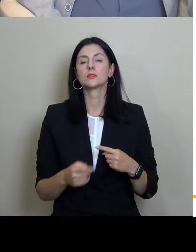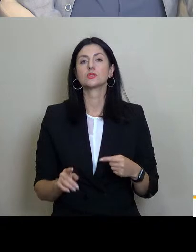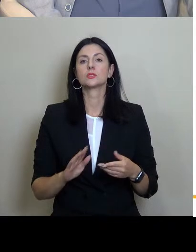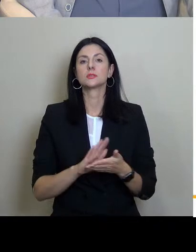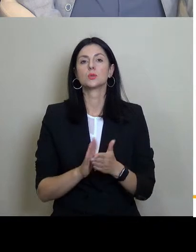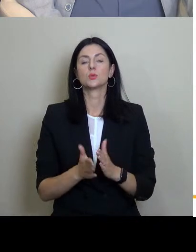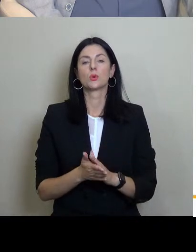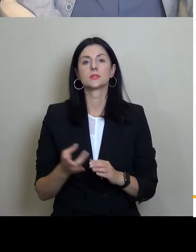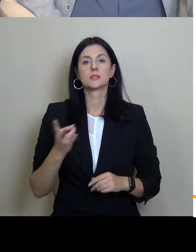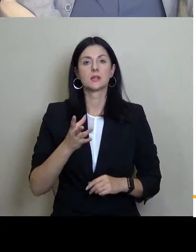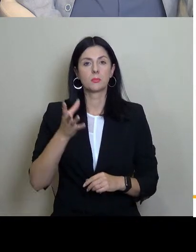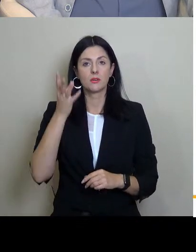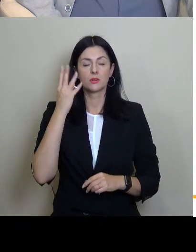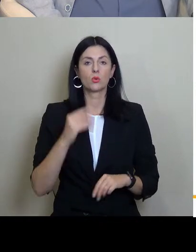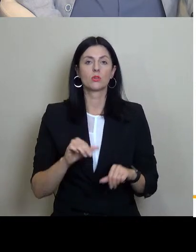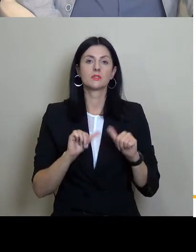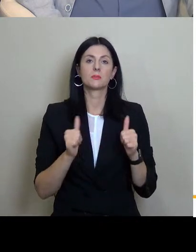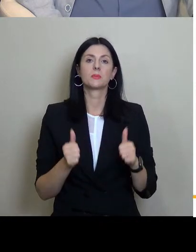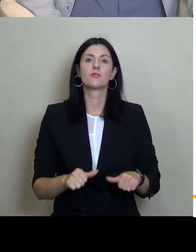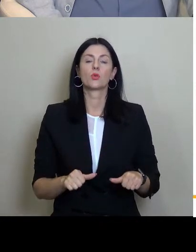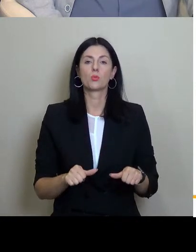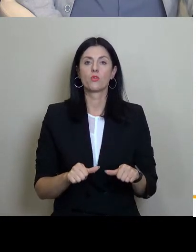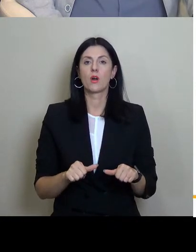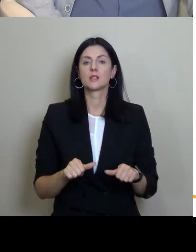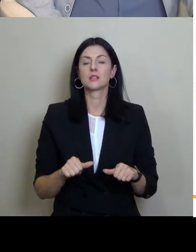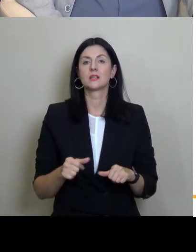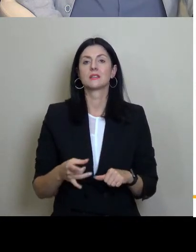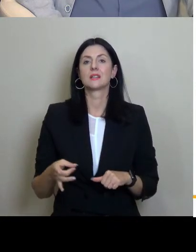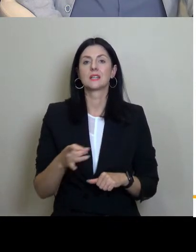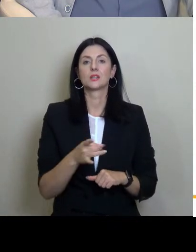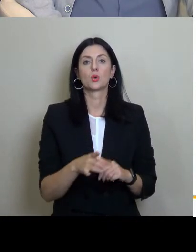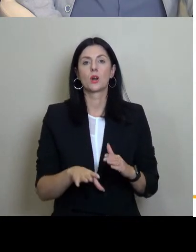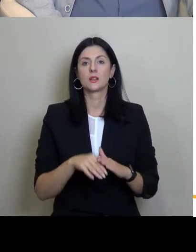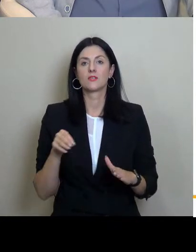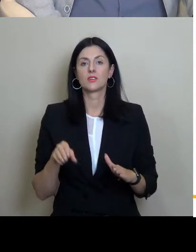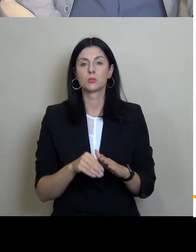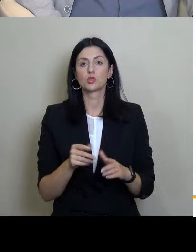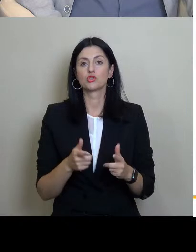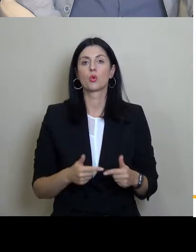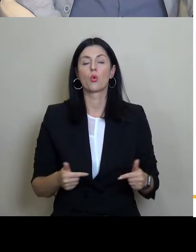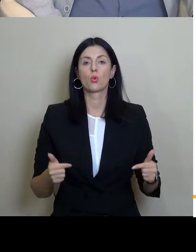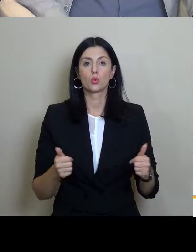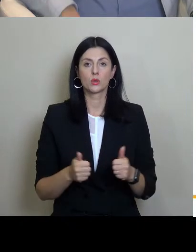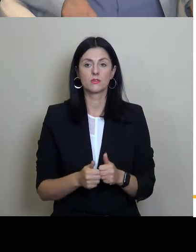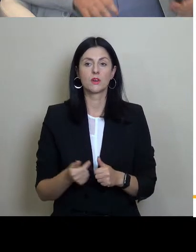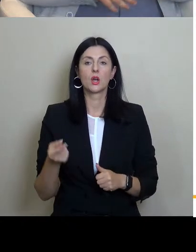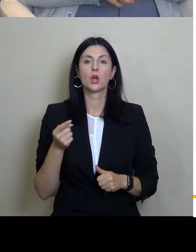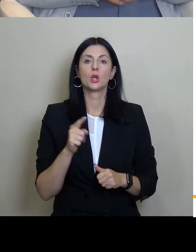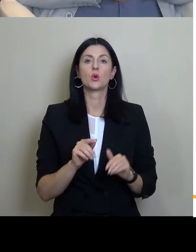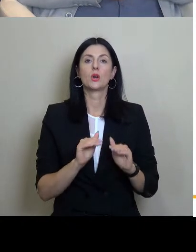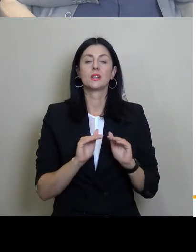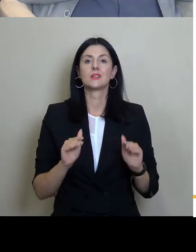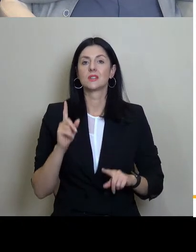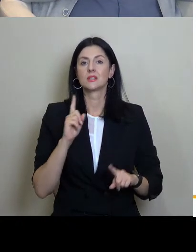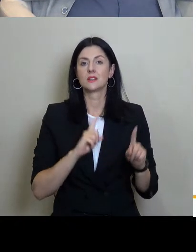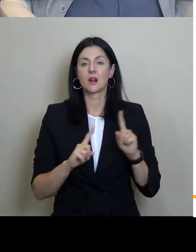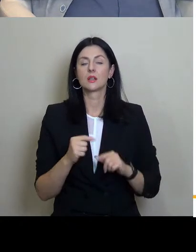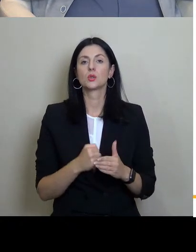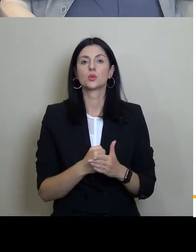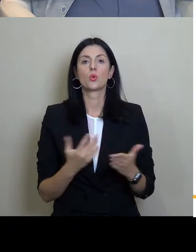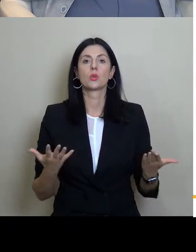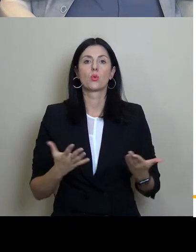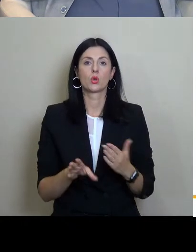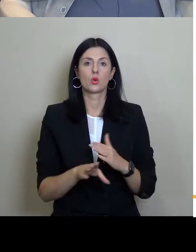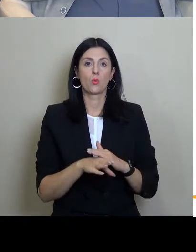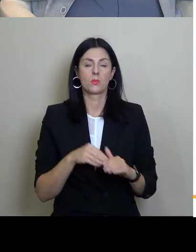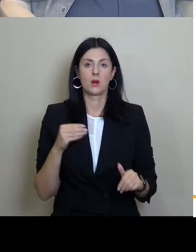impossible to resolve the issue differently. And when the territorial constituencies are being